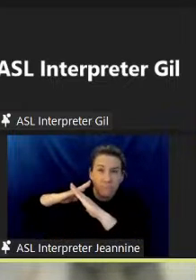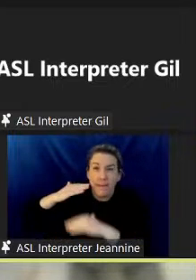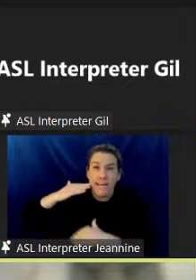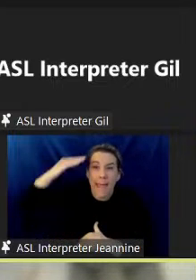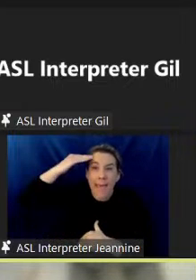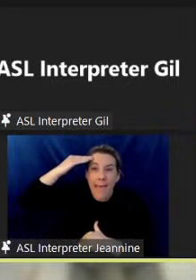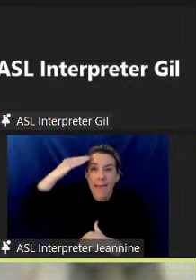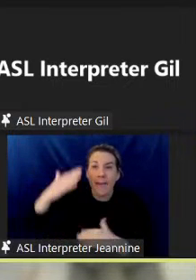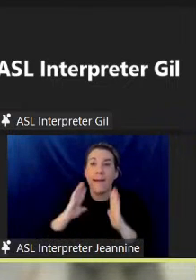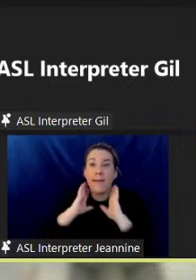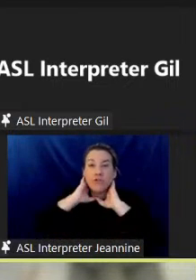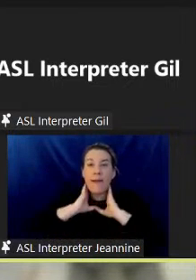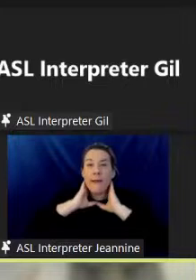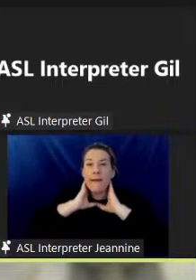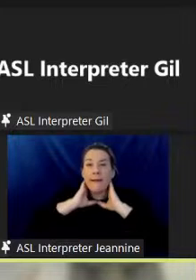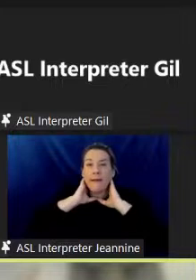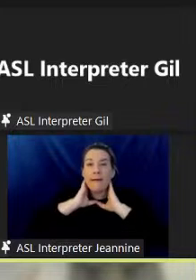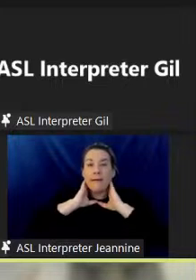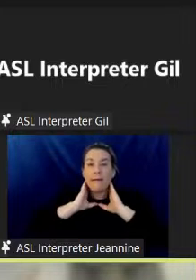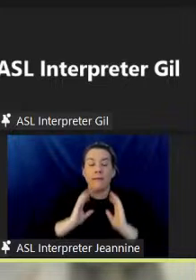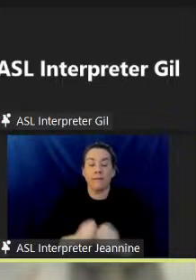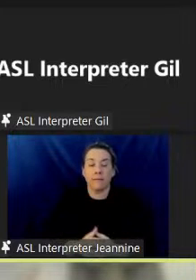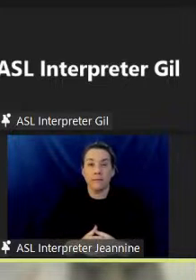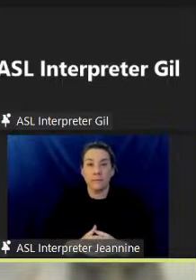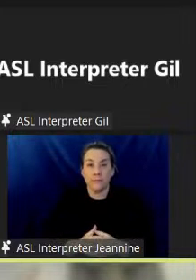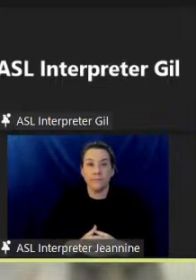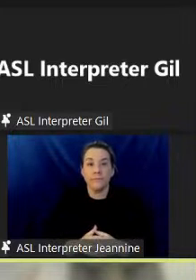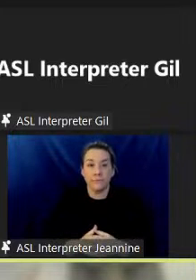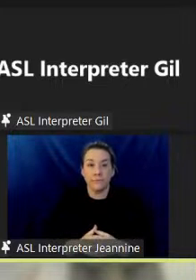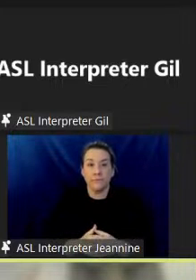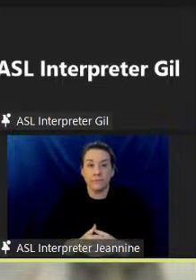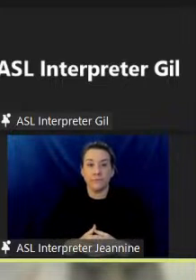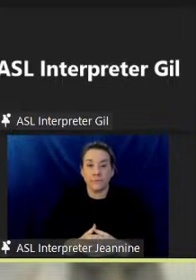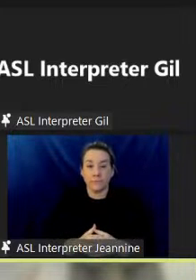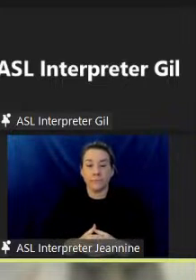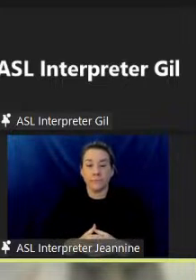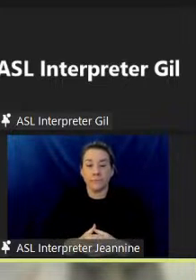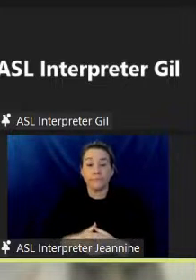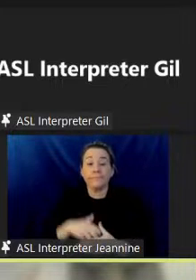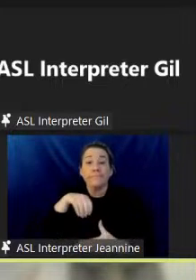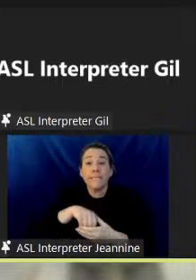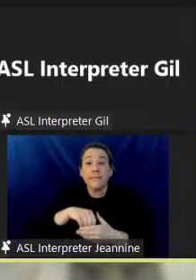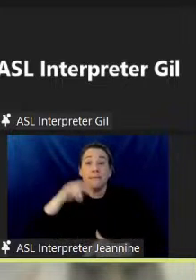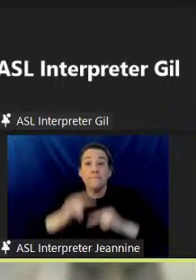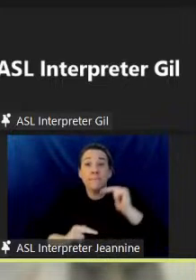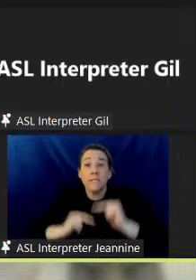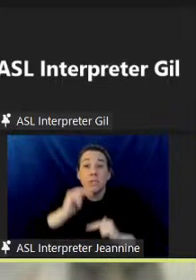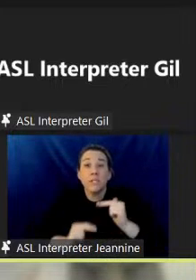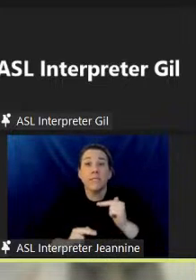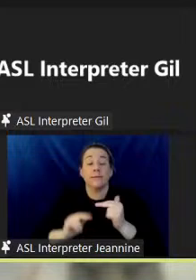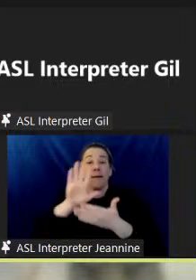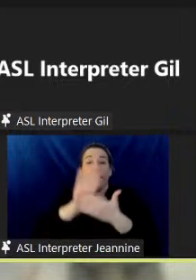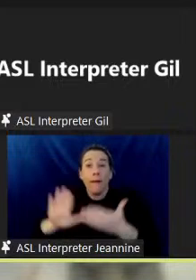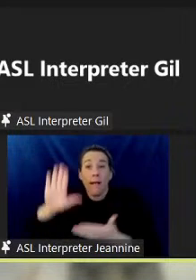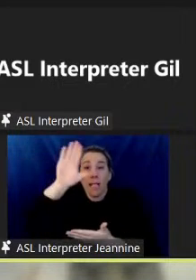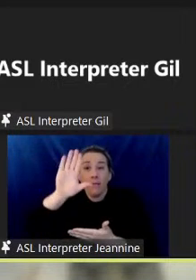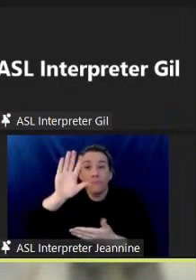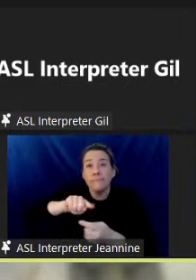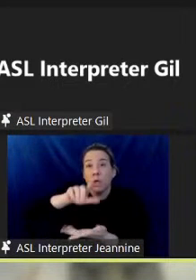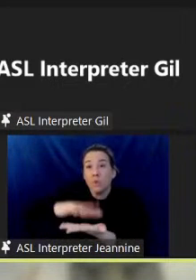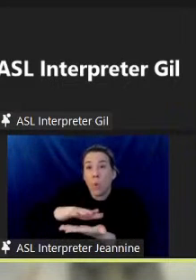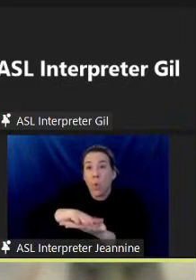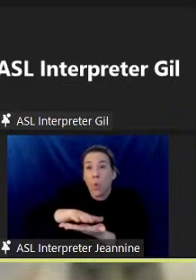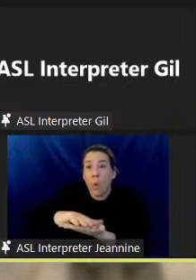neck, especially. In buildings, in colleges and schools, sometimes we use that